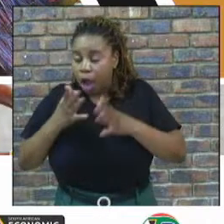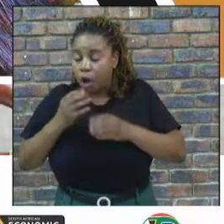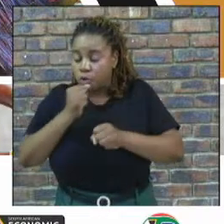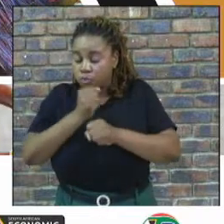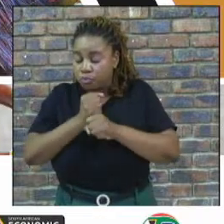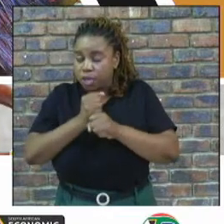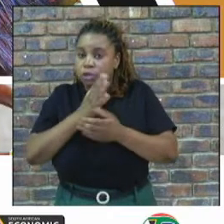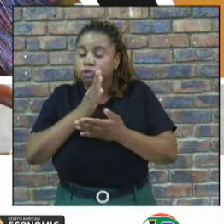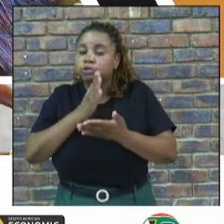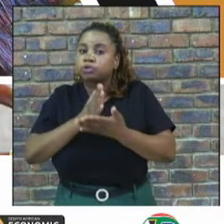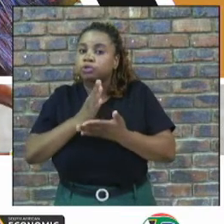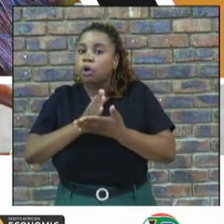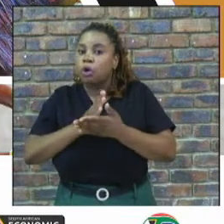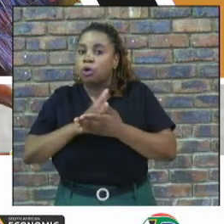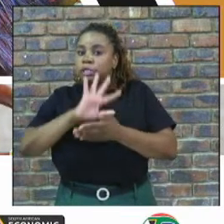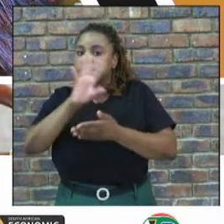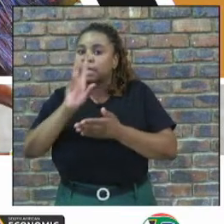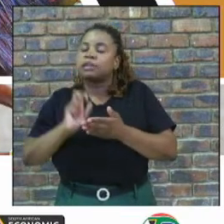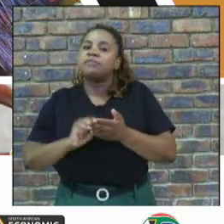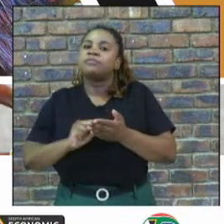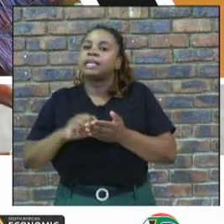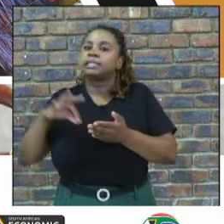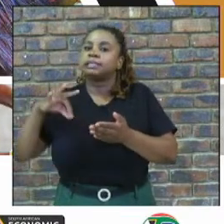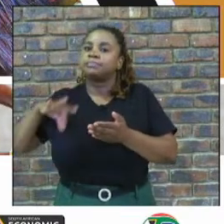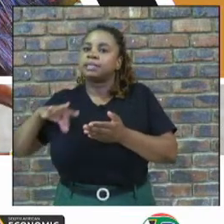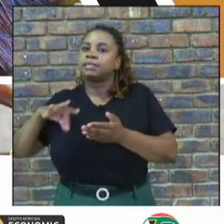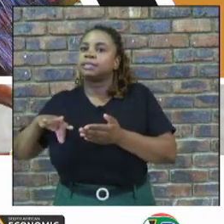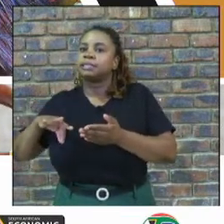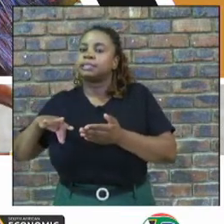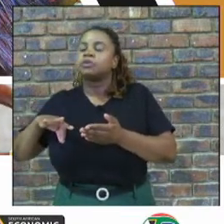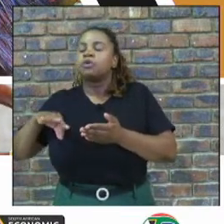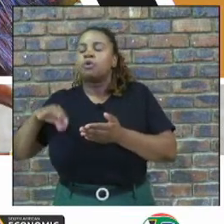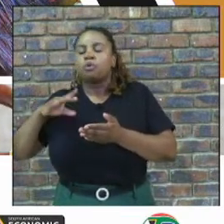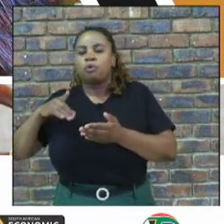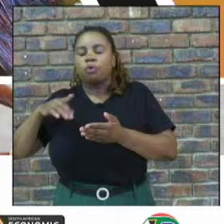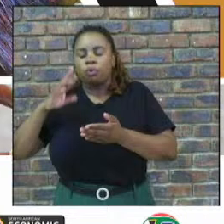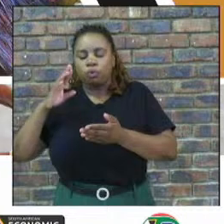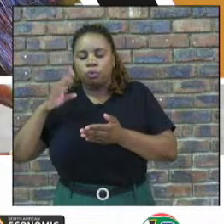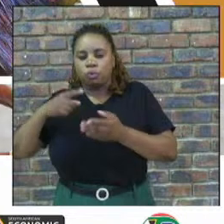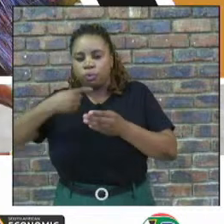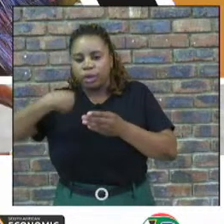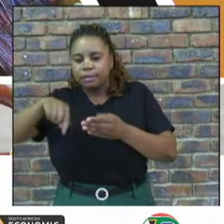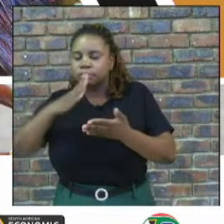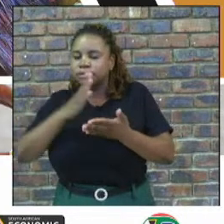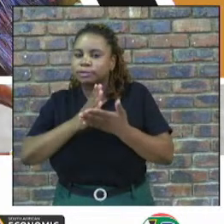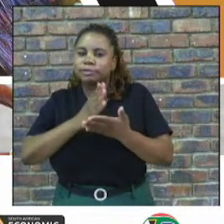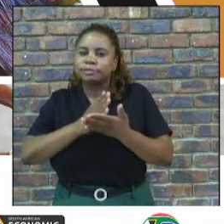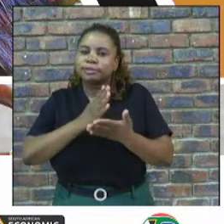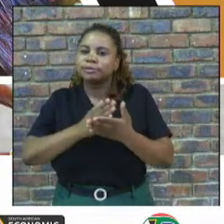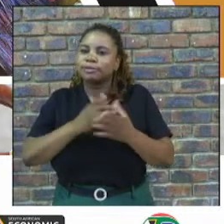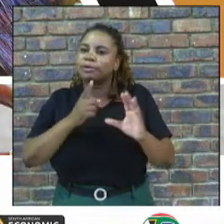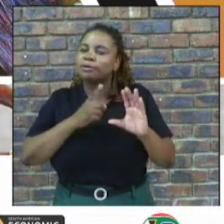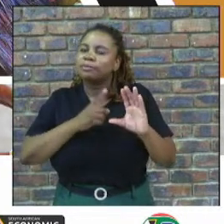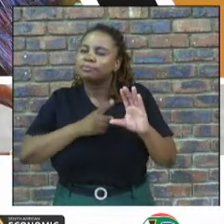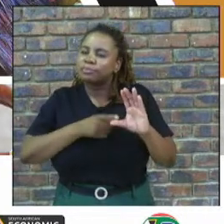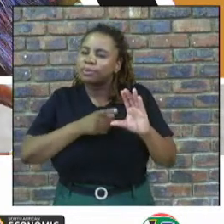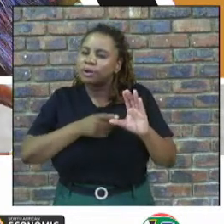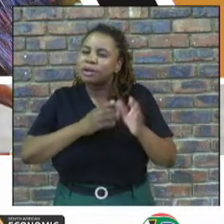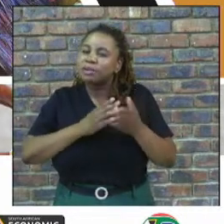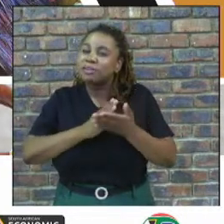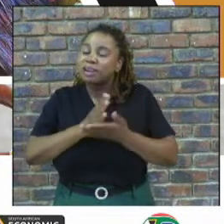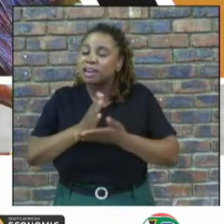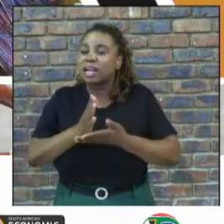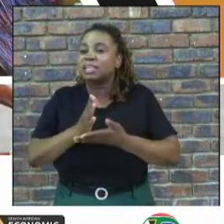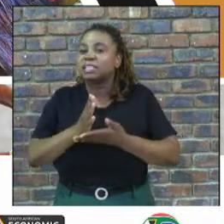that every petroleum right that is granted in the country, there is about a minimum of